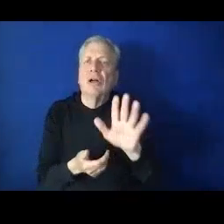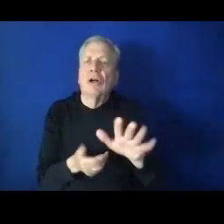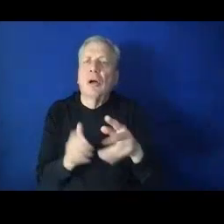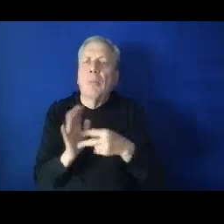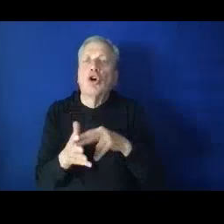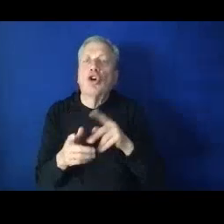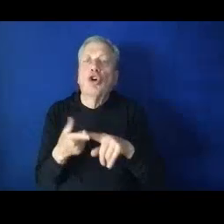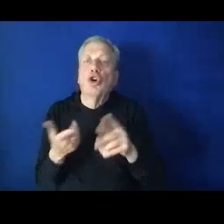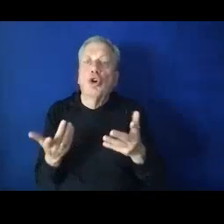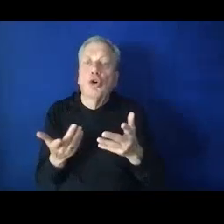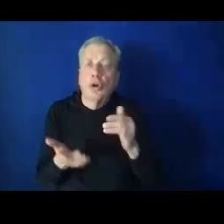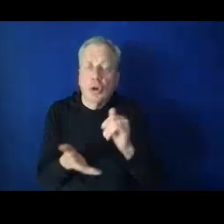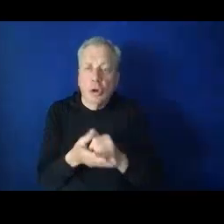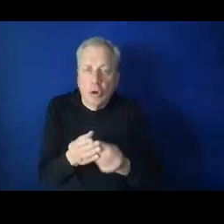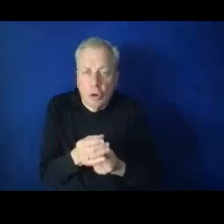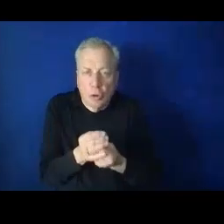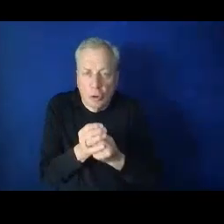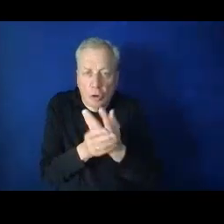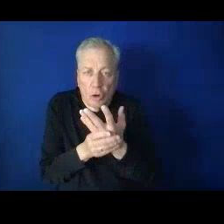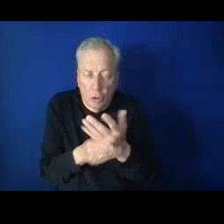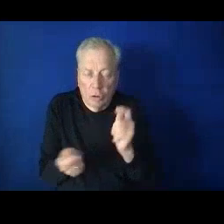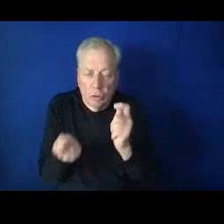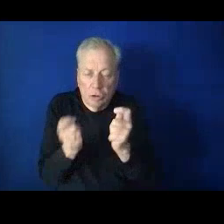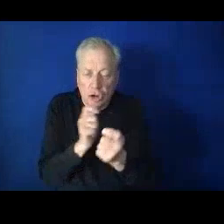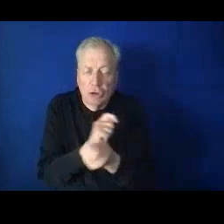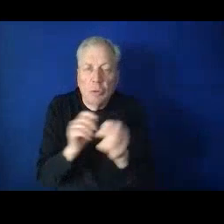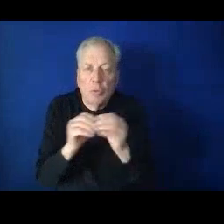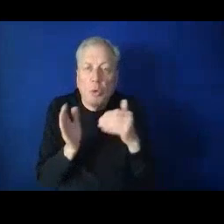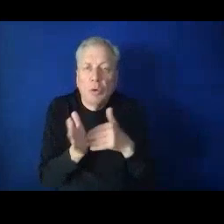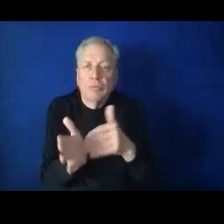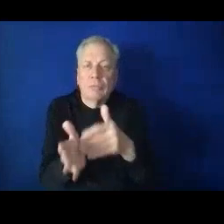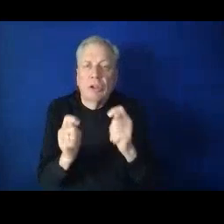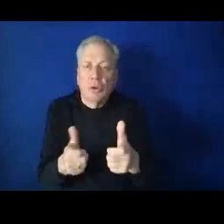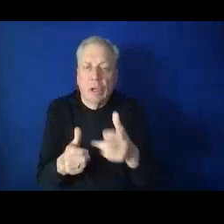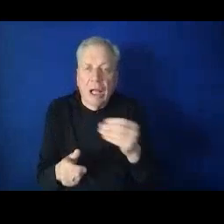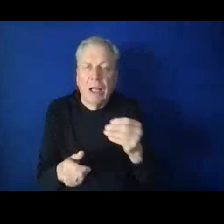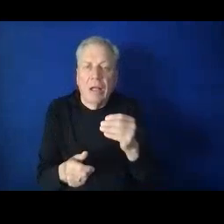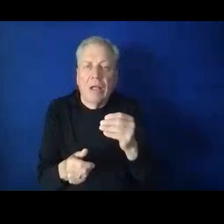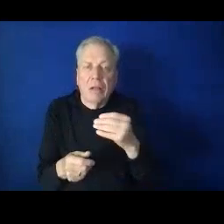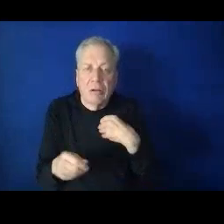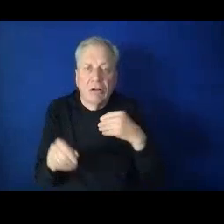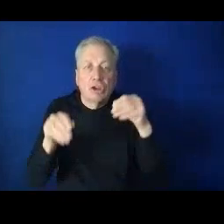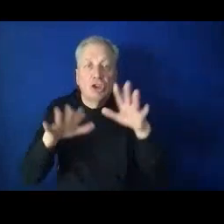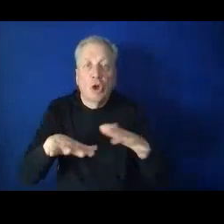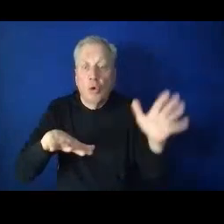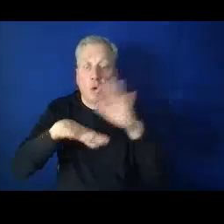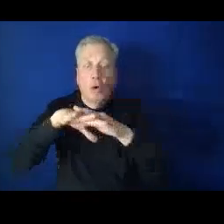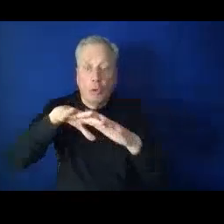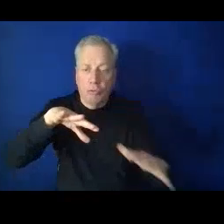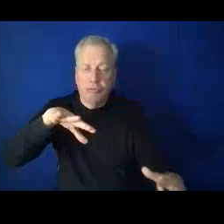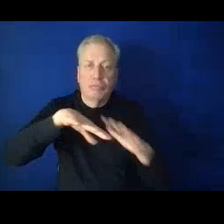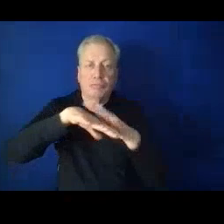them photosynthesize more quickly and to shed snow off the leaves.